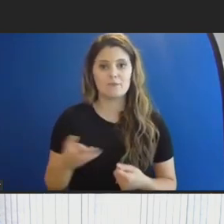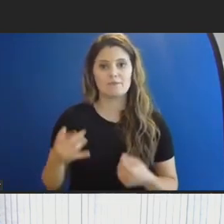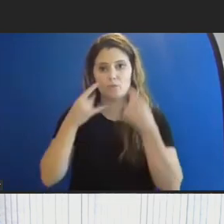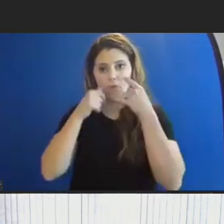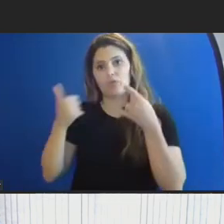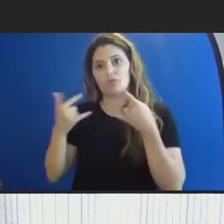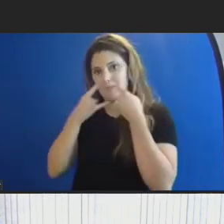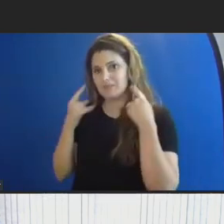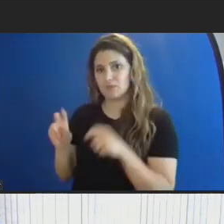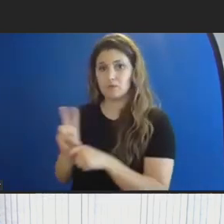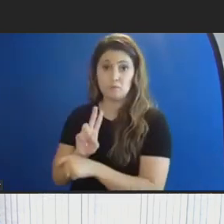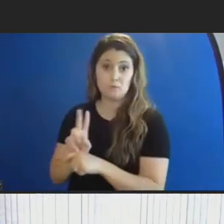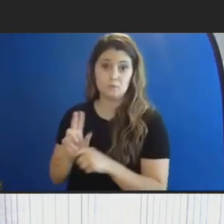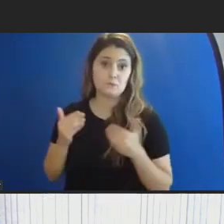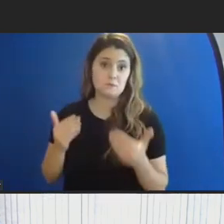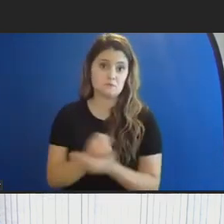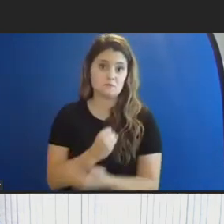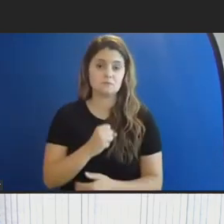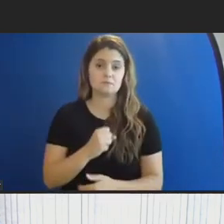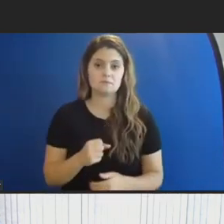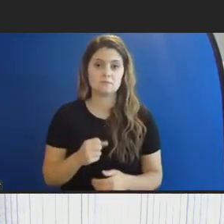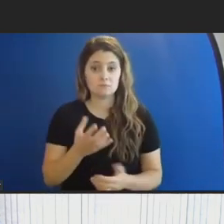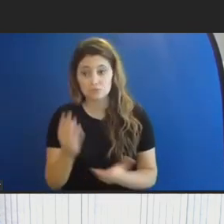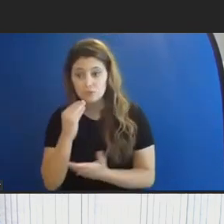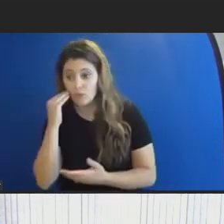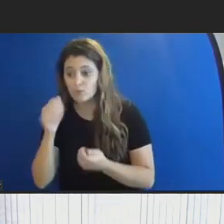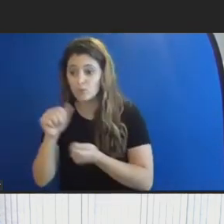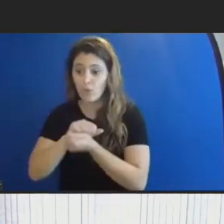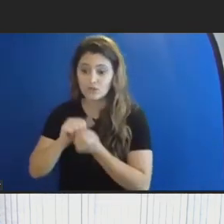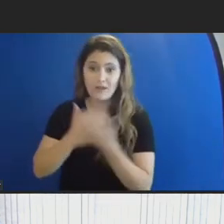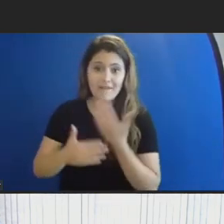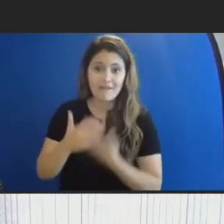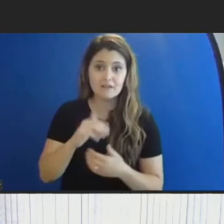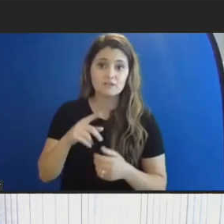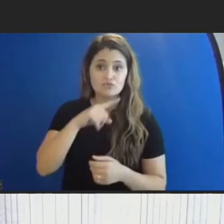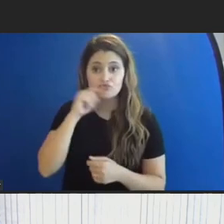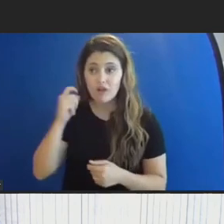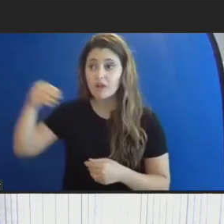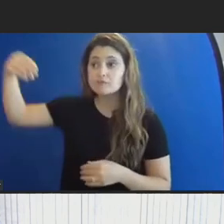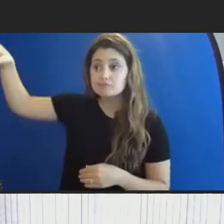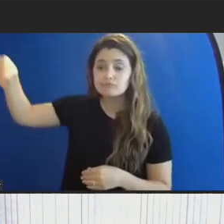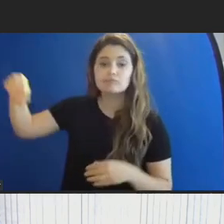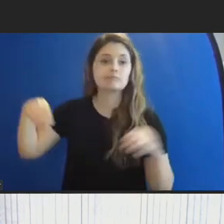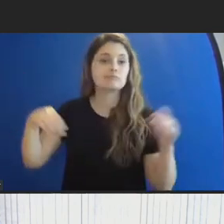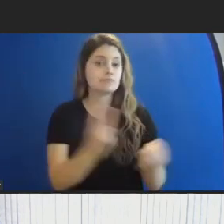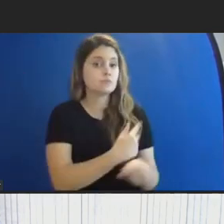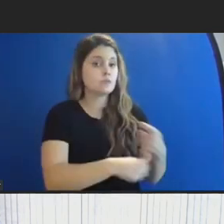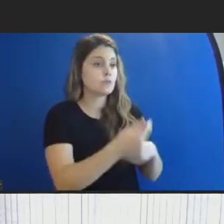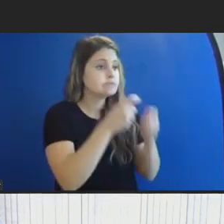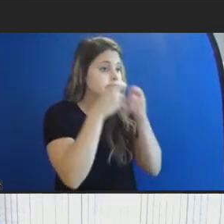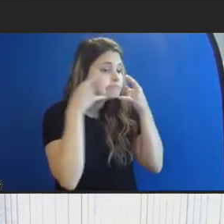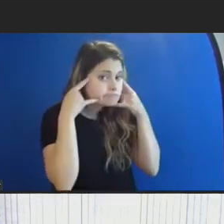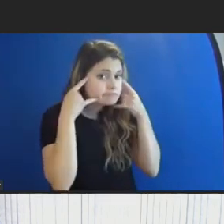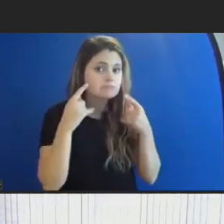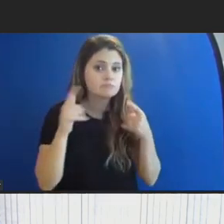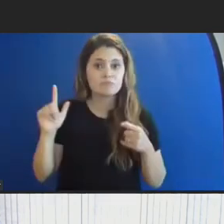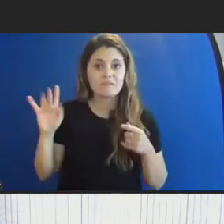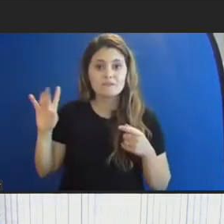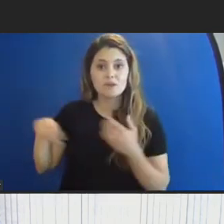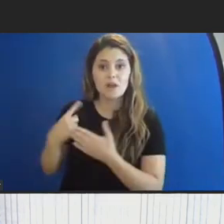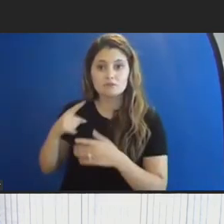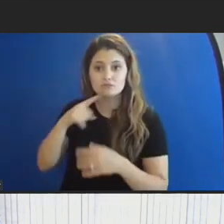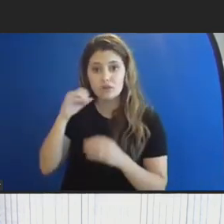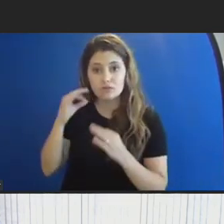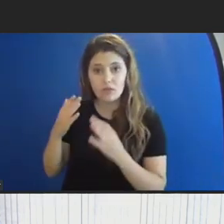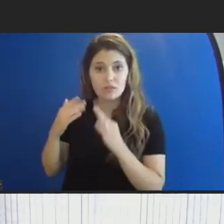So, and like you said, take it home, wash it by hand, let it dry, pick up the other one that's give it 24 hours to make sure that's dried well.